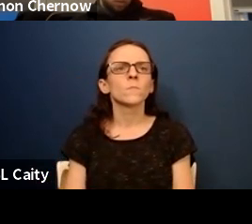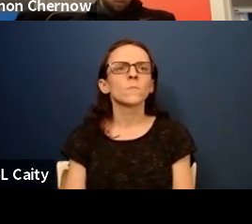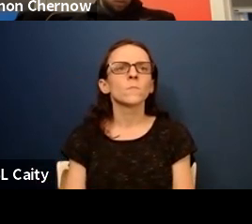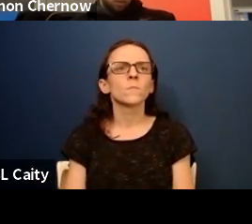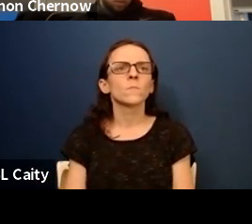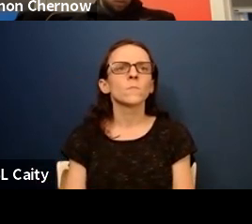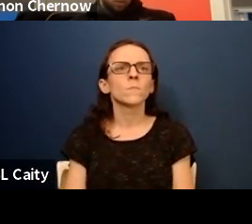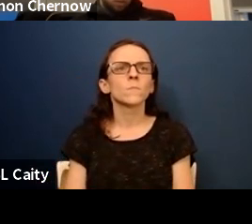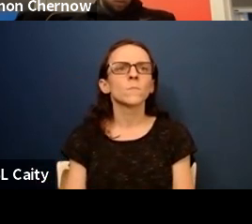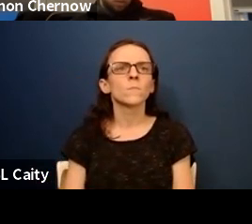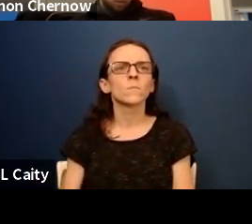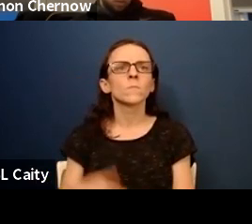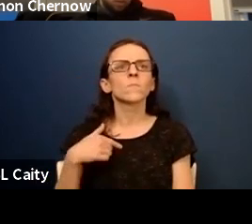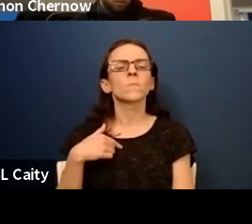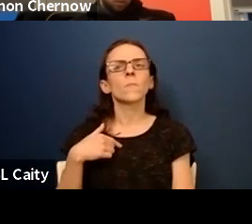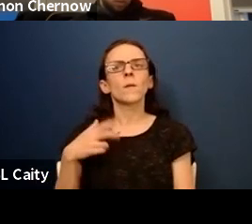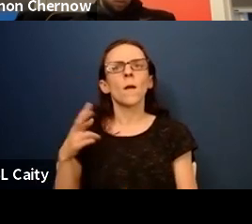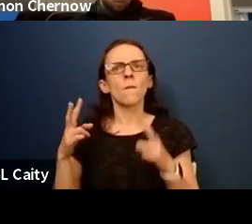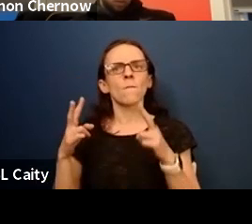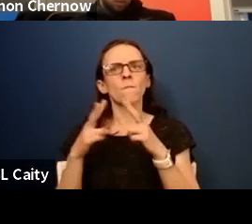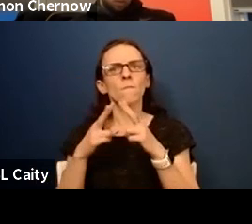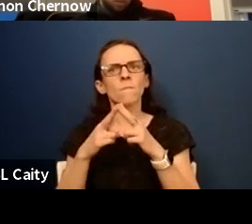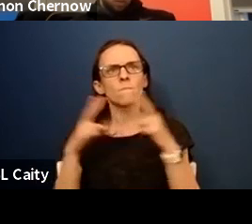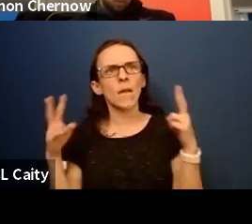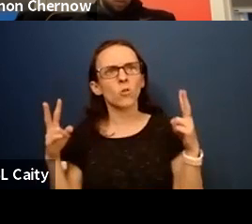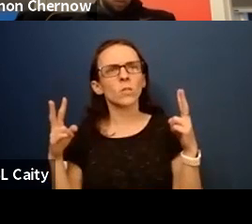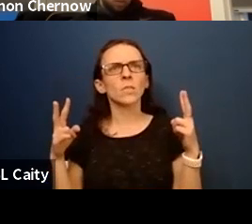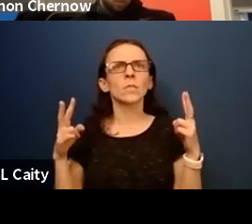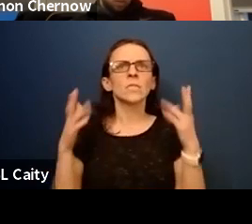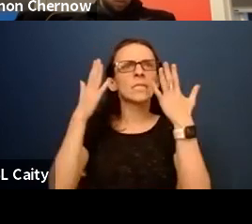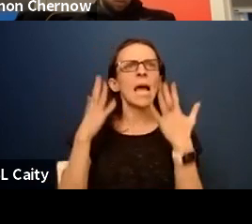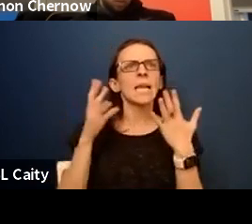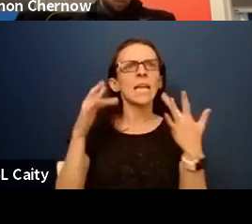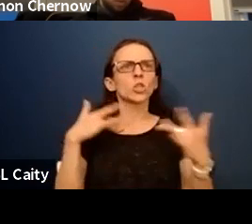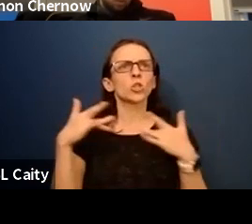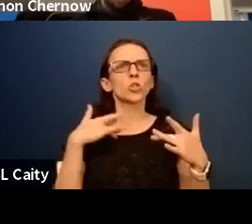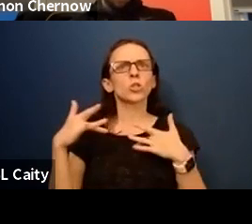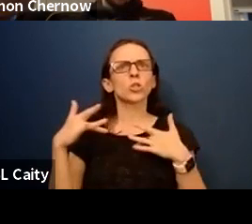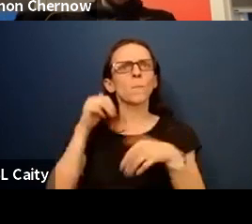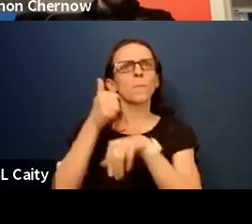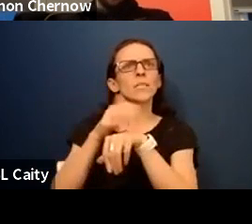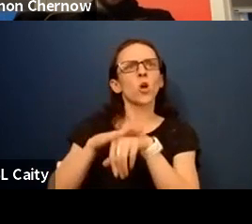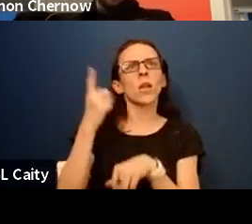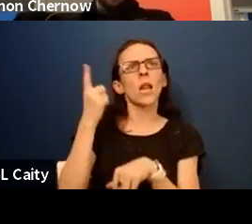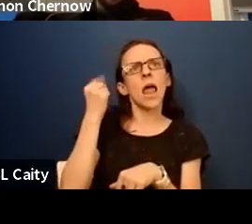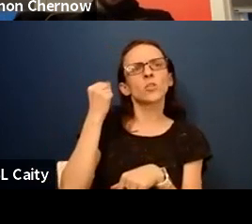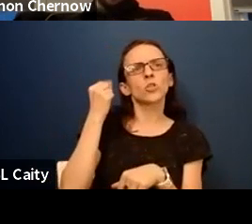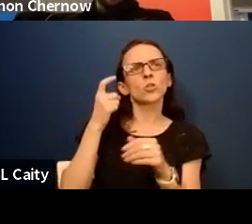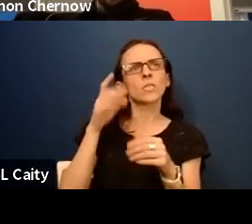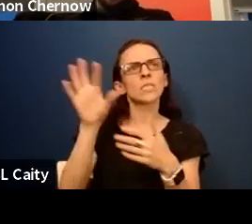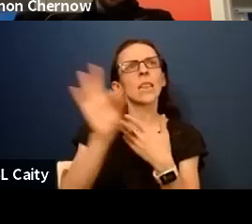I'm very saddened and I'm also very concerned based on the last year's selection criteria. Zip